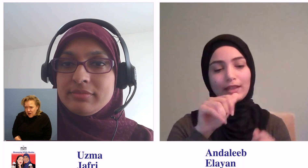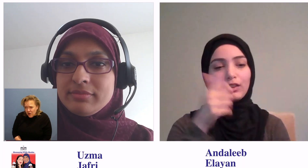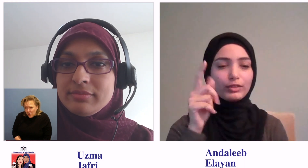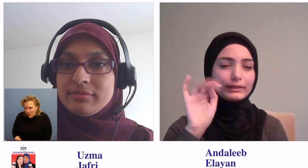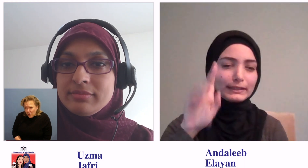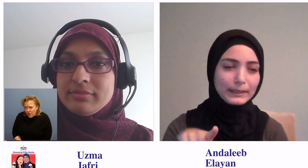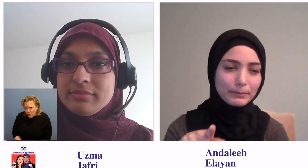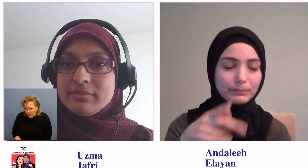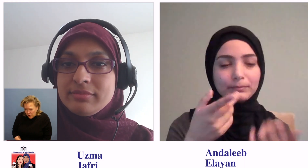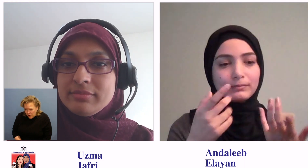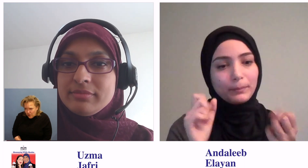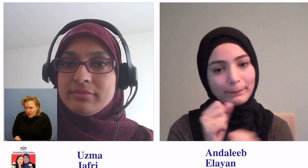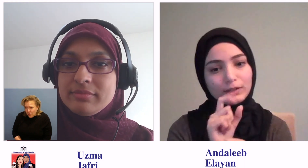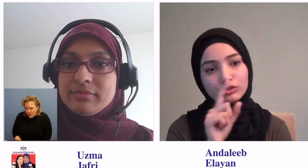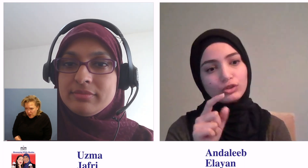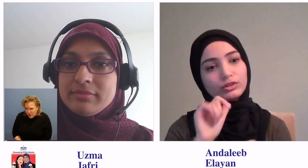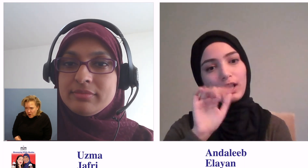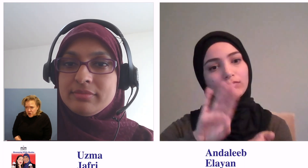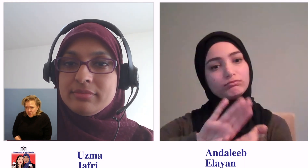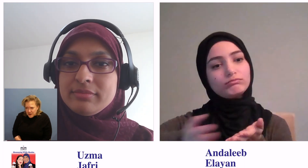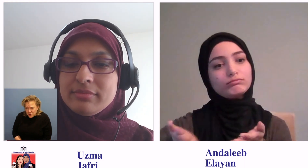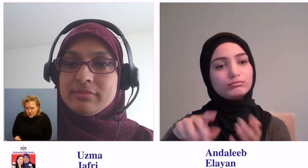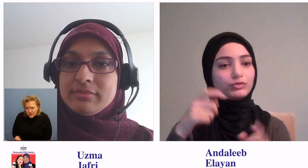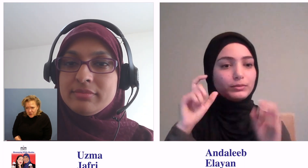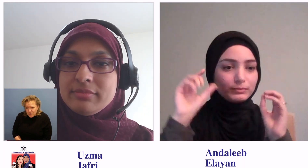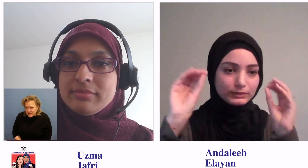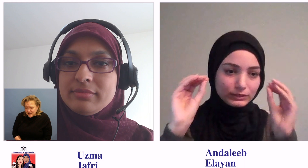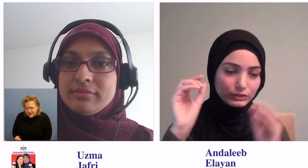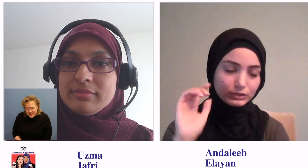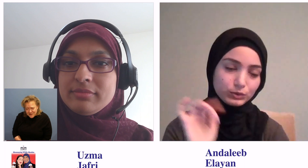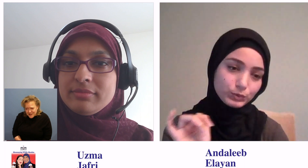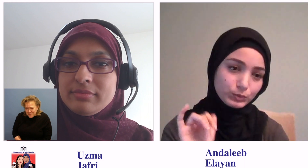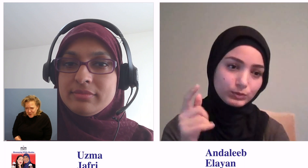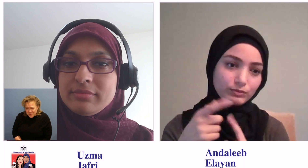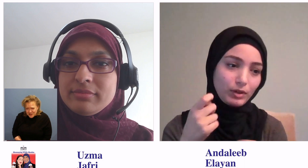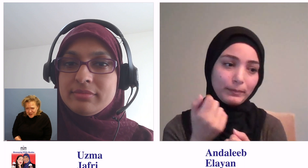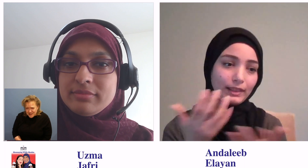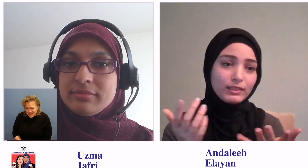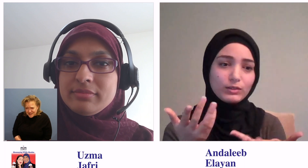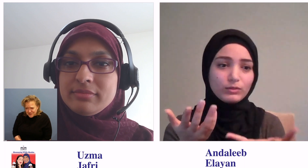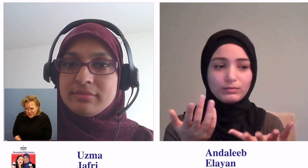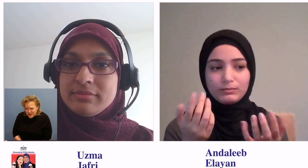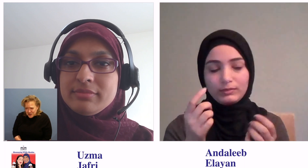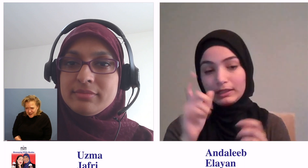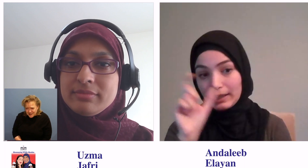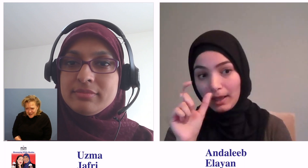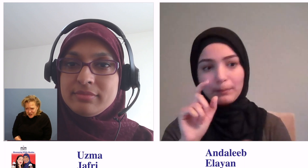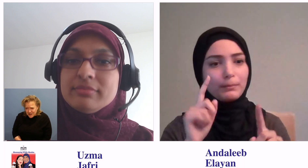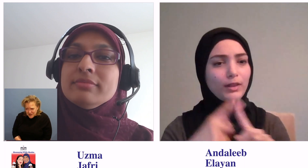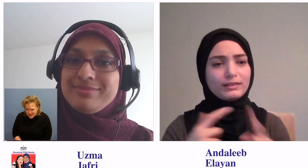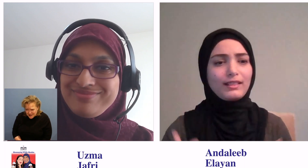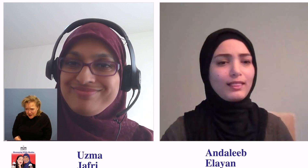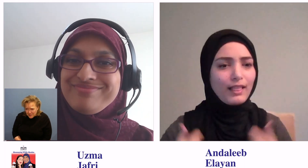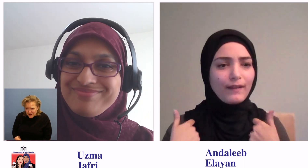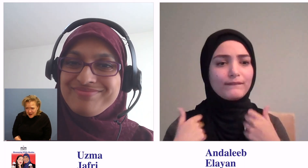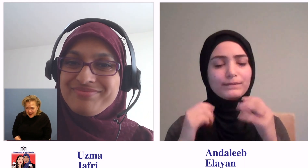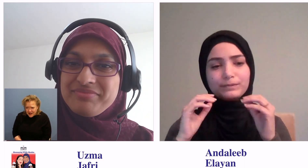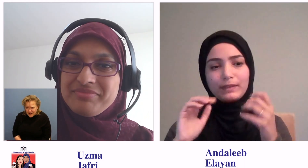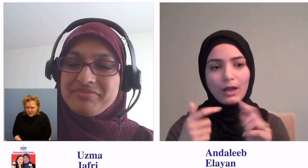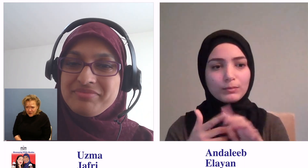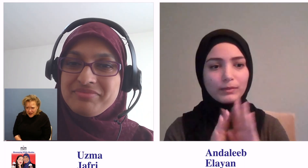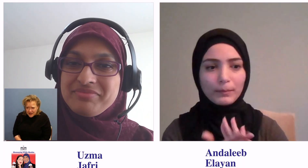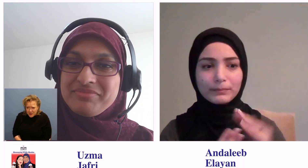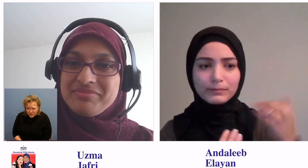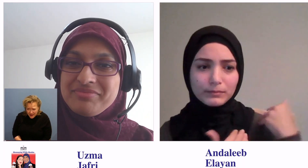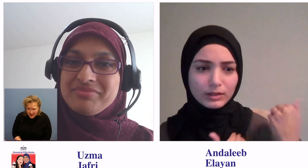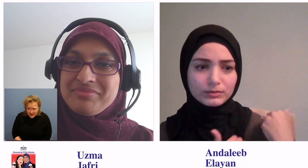also make sure that you're giving them the religious information and teaching them Islam and not,